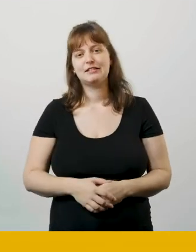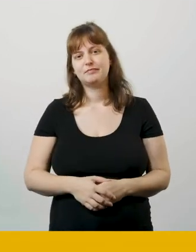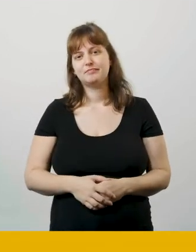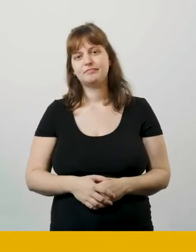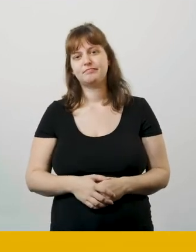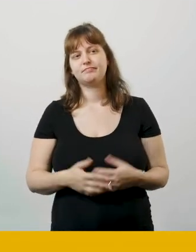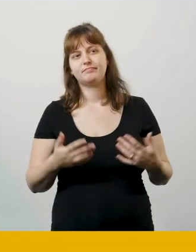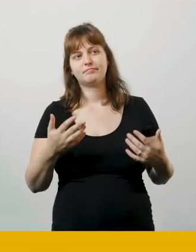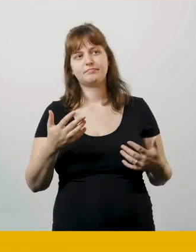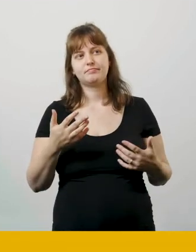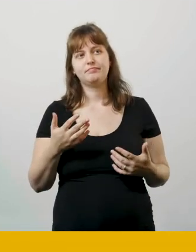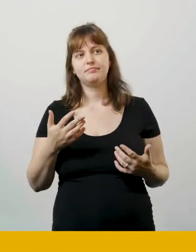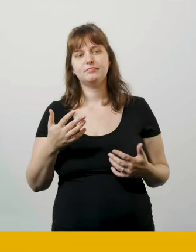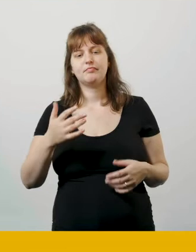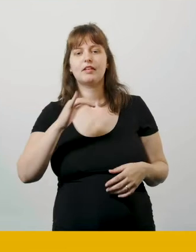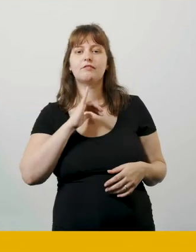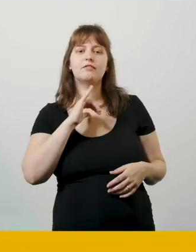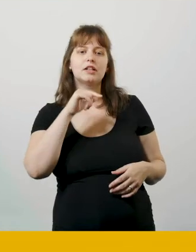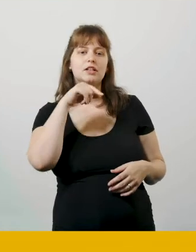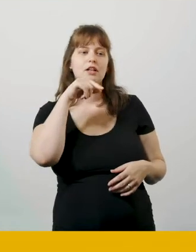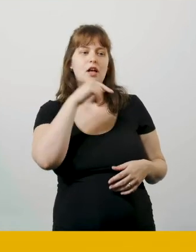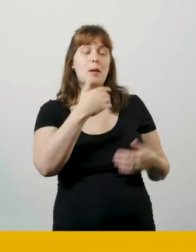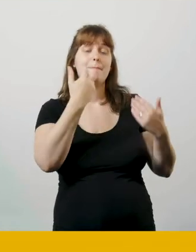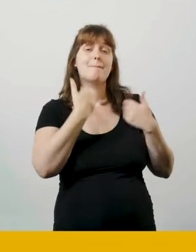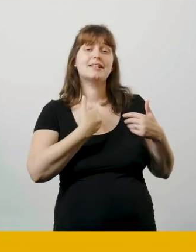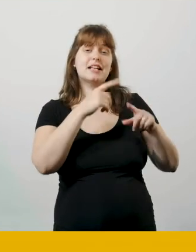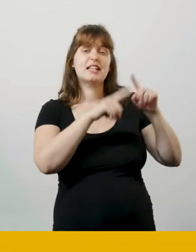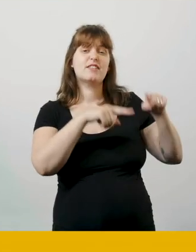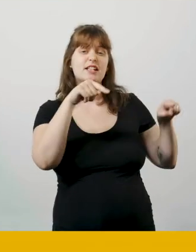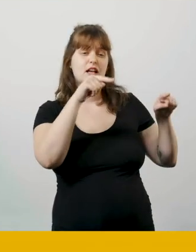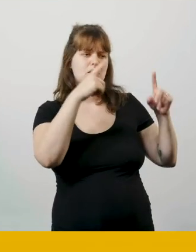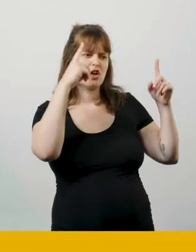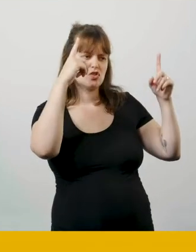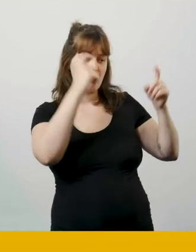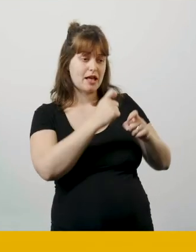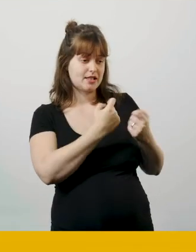Don't let the complexity of human diversity as such